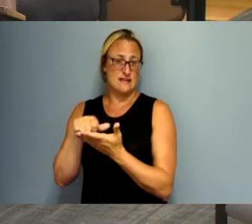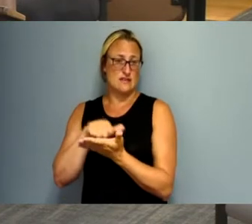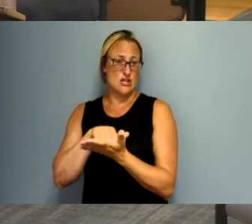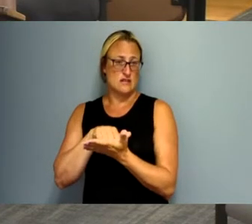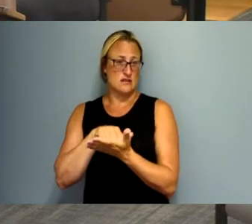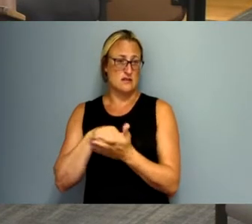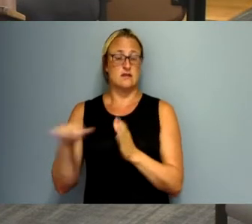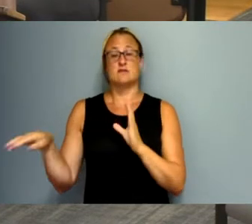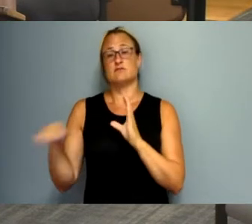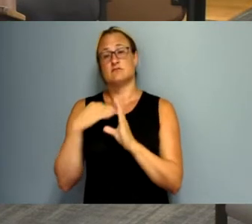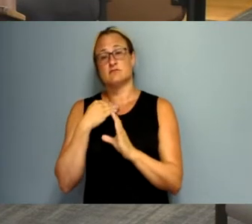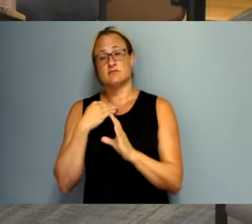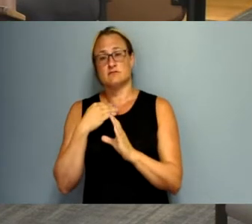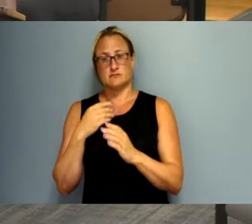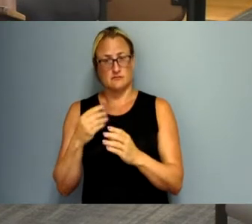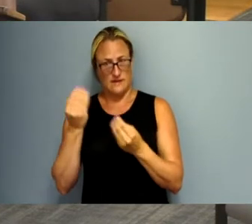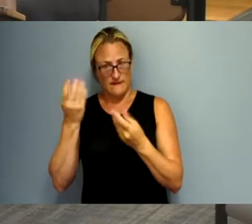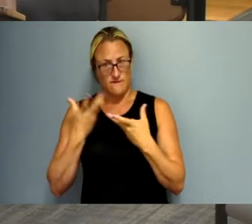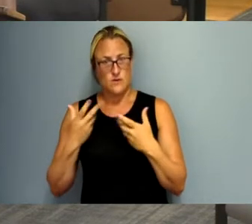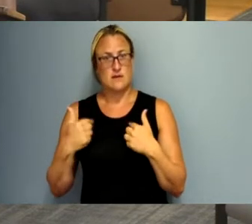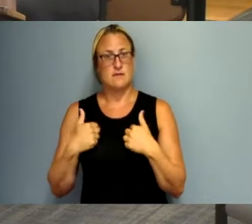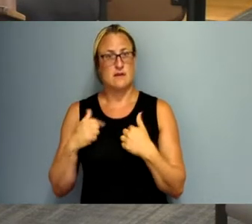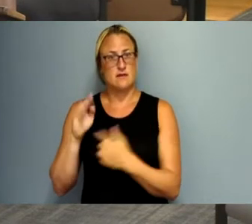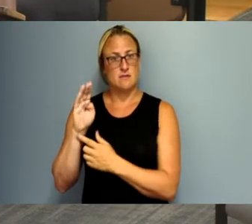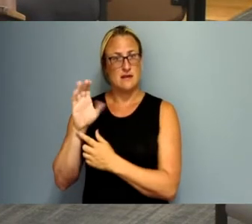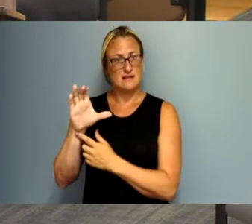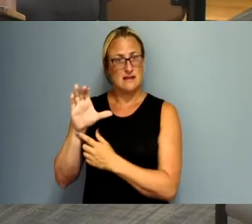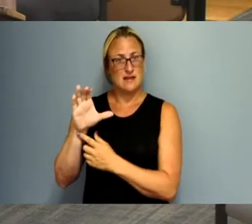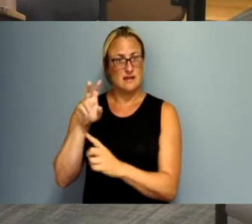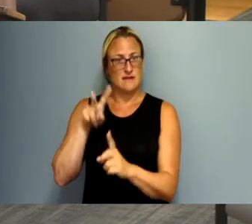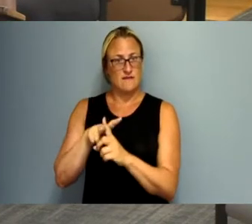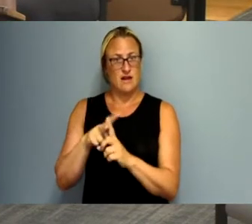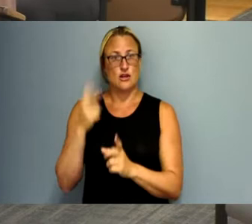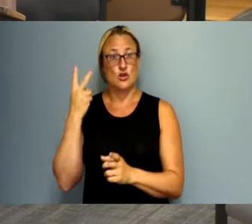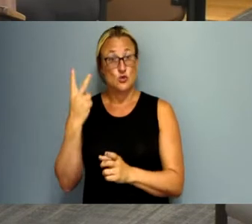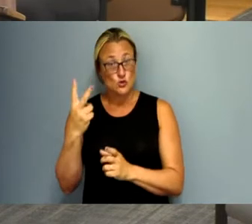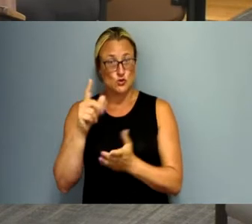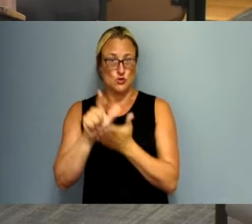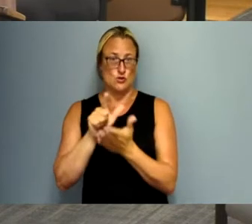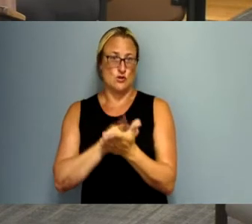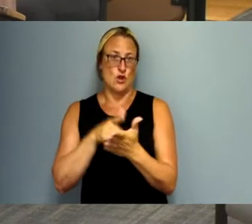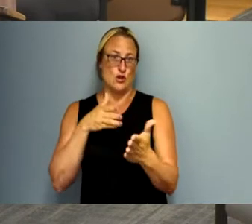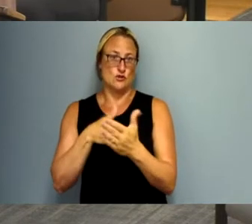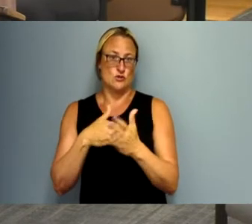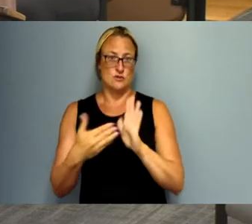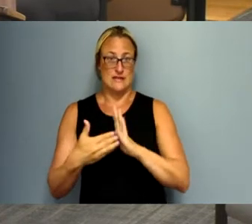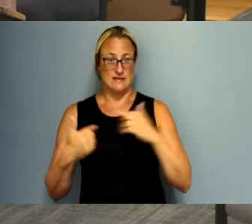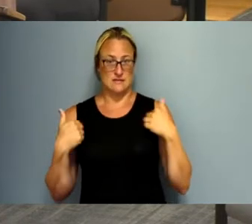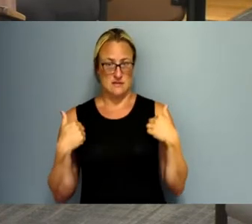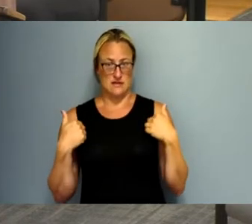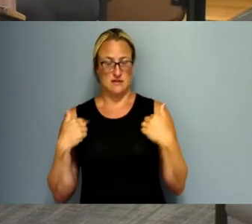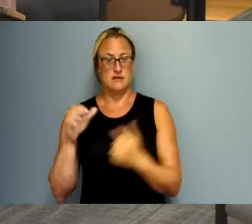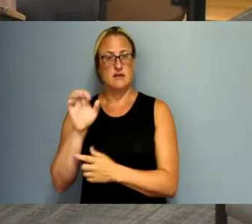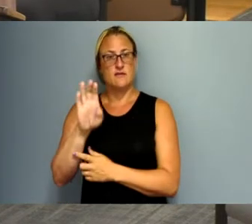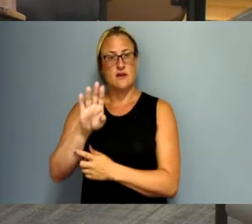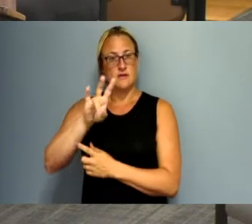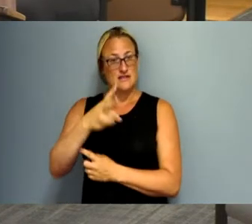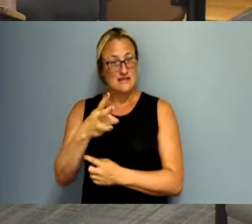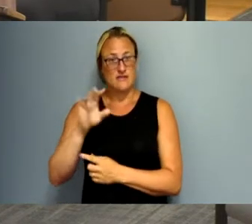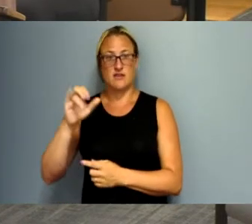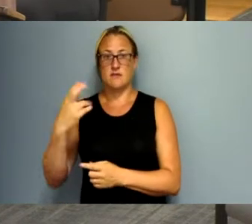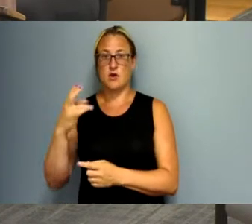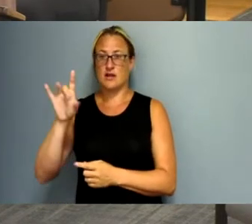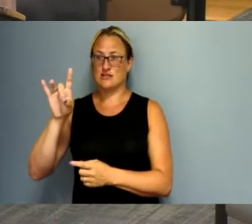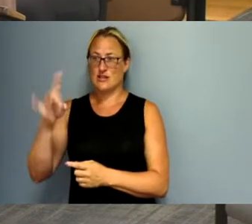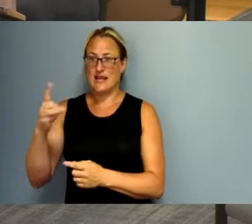informing me that Bucks County had filed not one, but two lawsuits against me. On February 7th and March 8th of this year, I filed